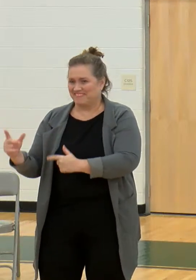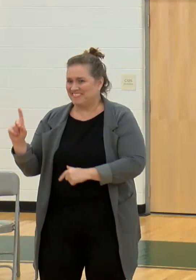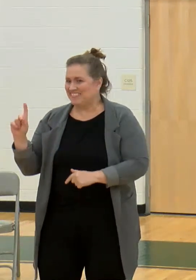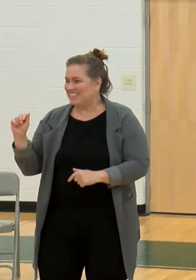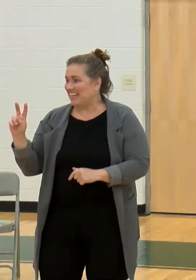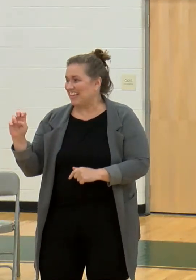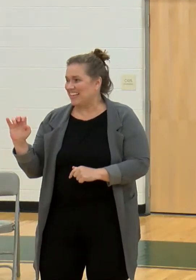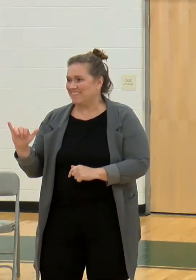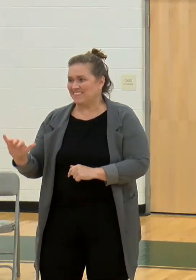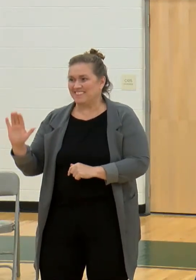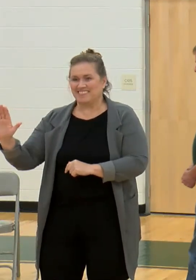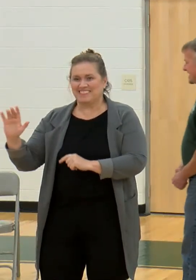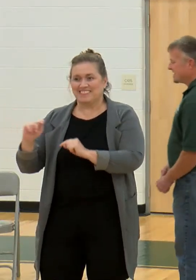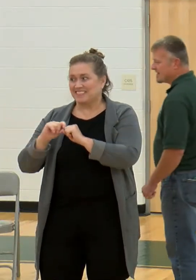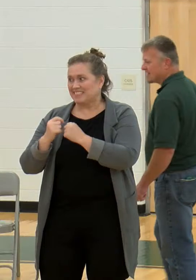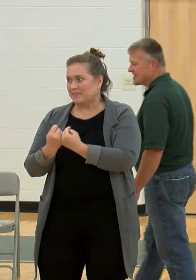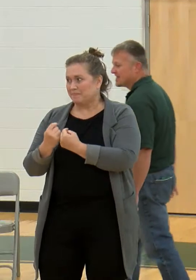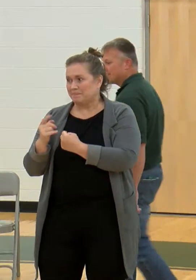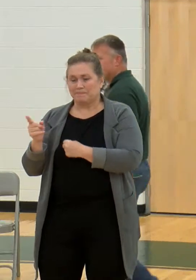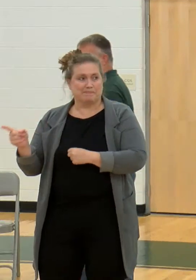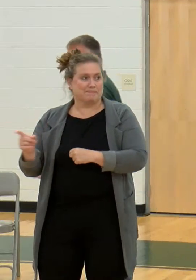plan.